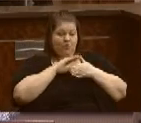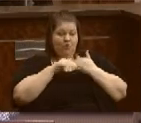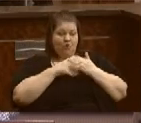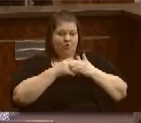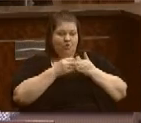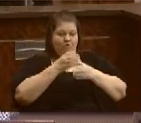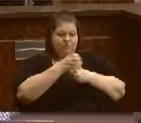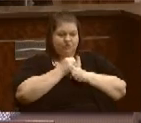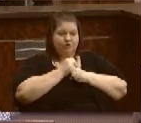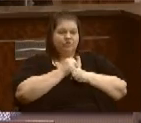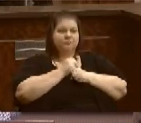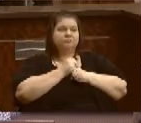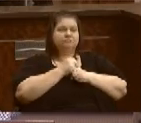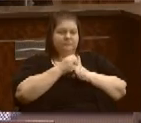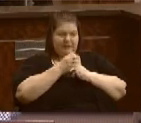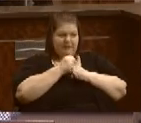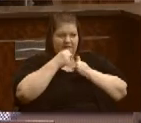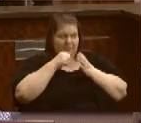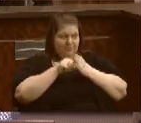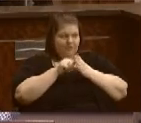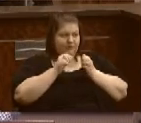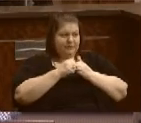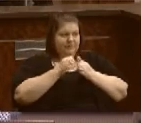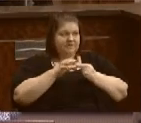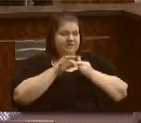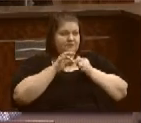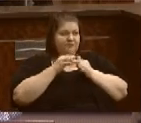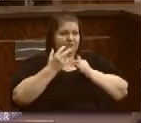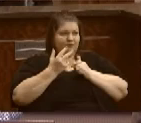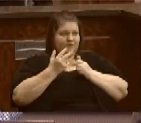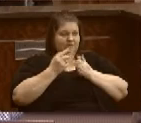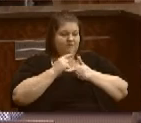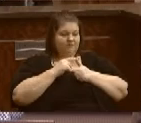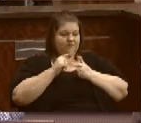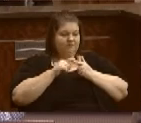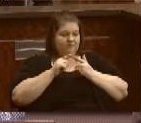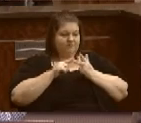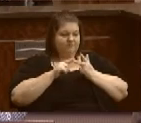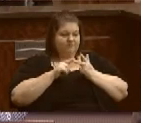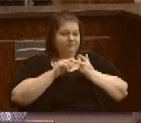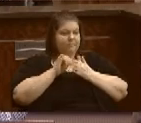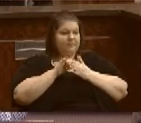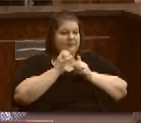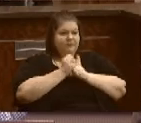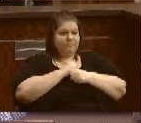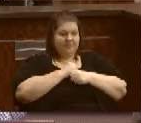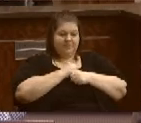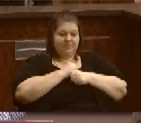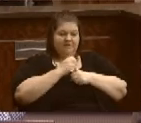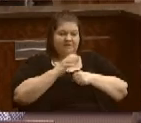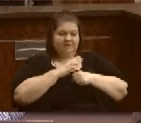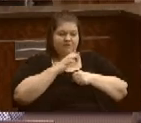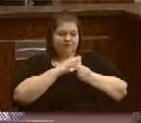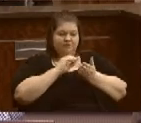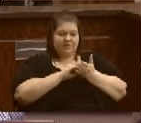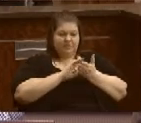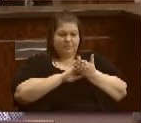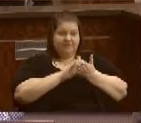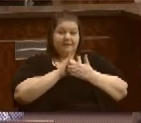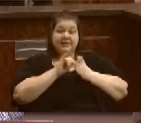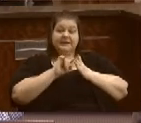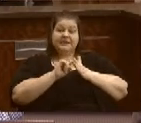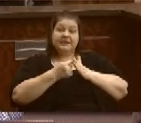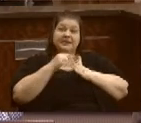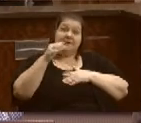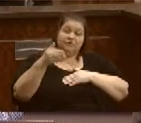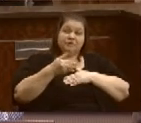return receipts were received with the exception of three letters, which have been made a part of the official record. The introduction and first public hearing of the